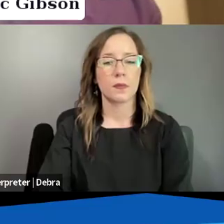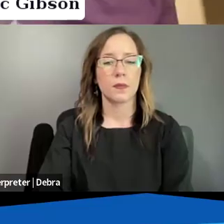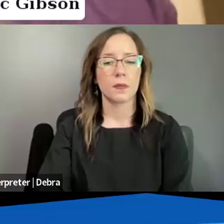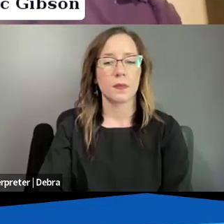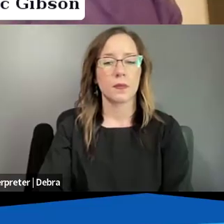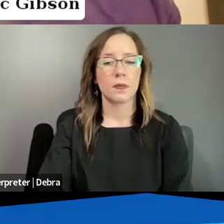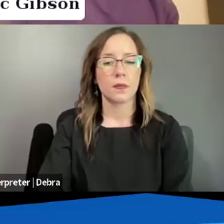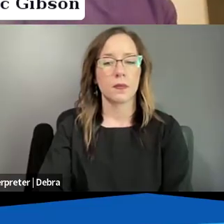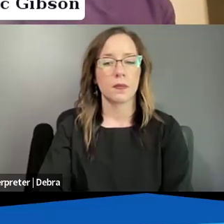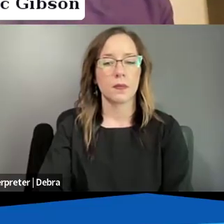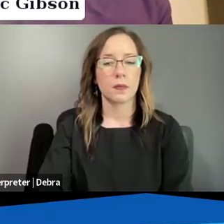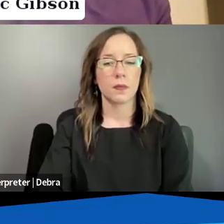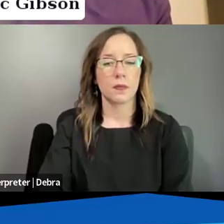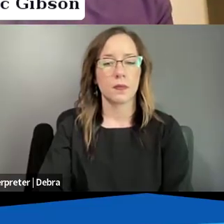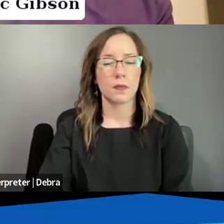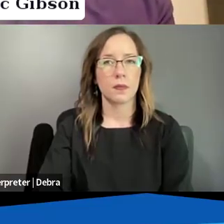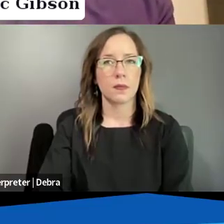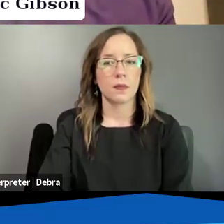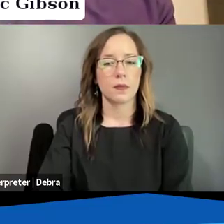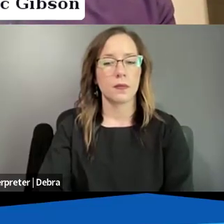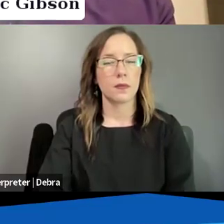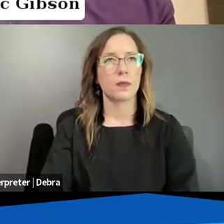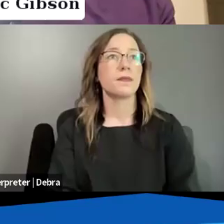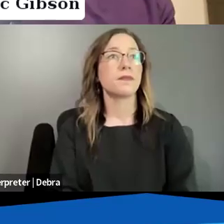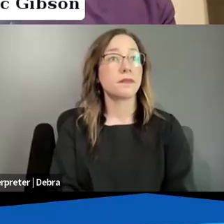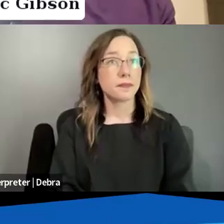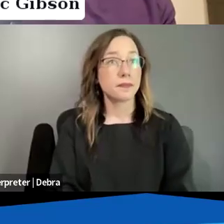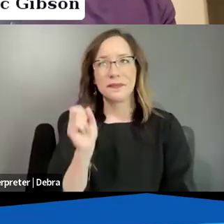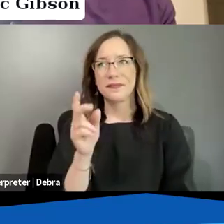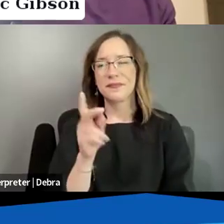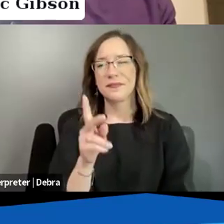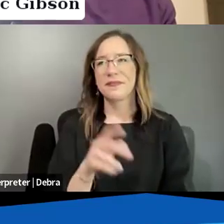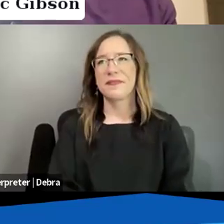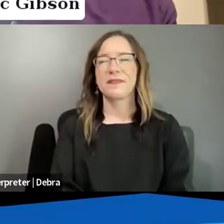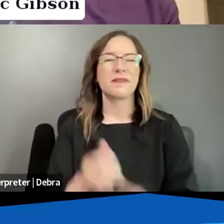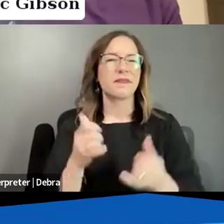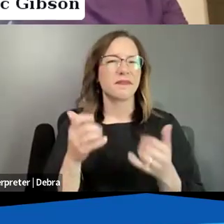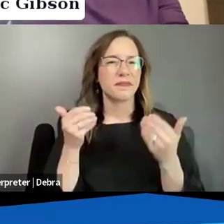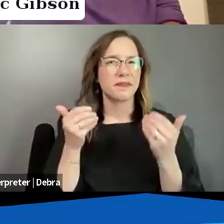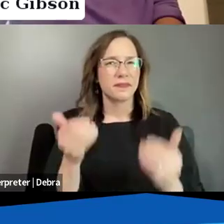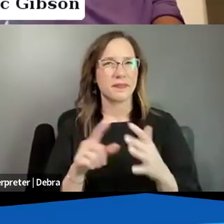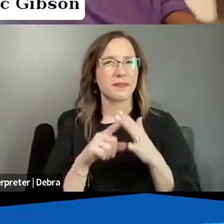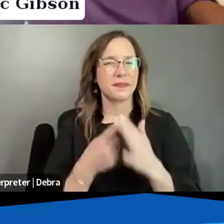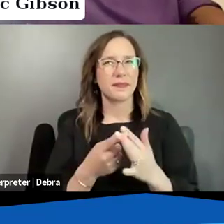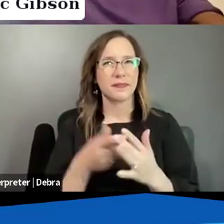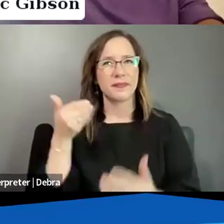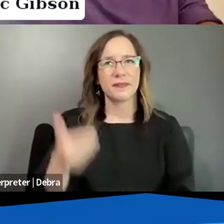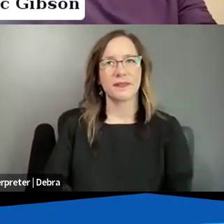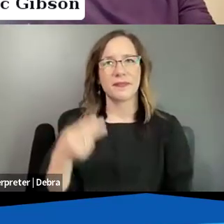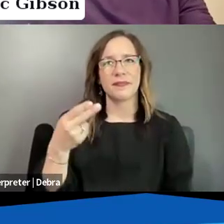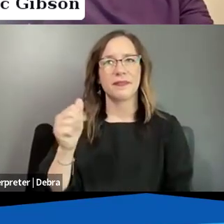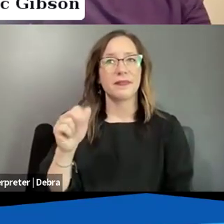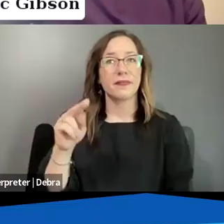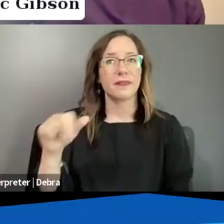All right, so in the interest of time, I'm going to go ahead and get started. My name is Hannah